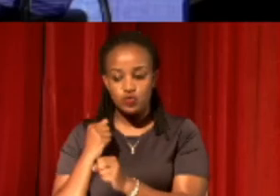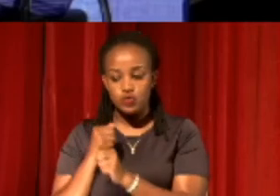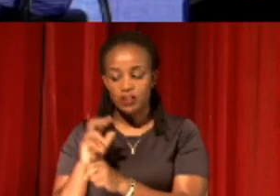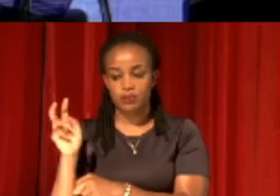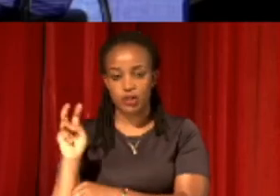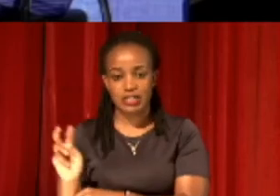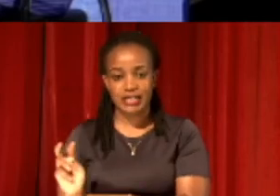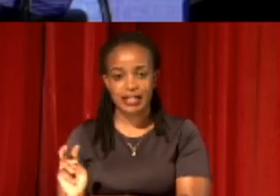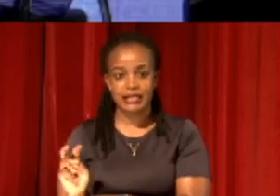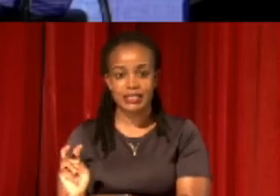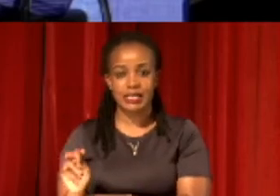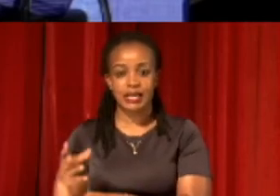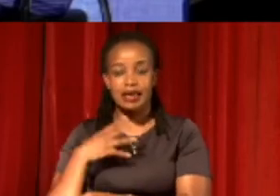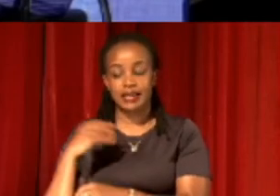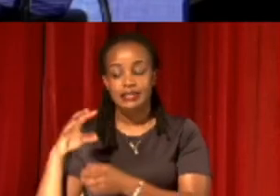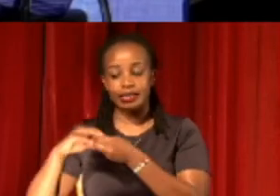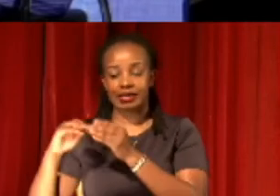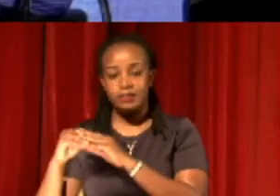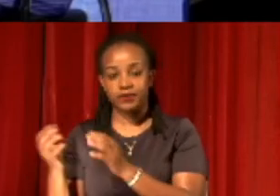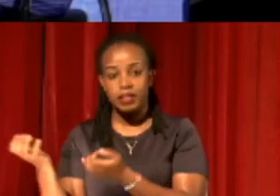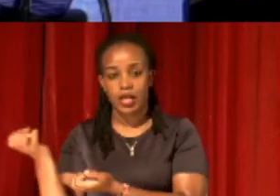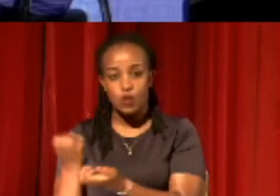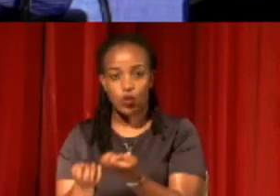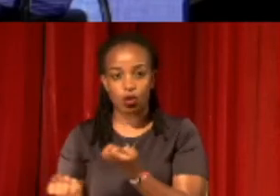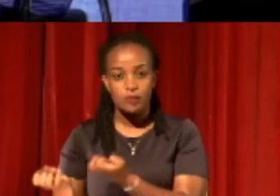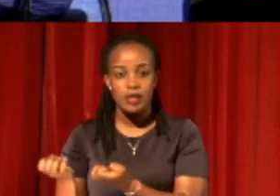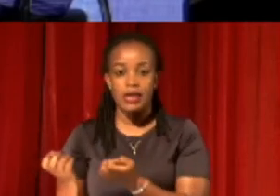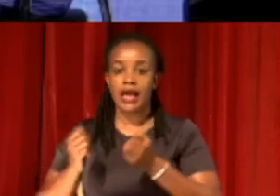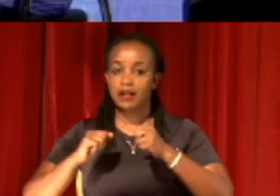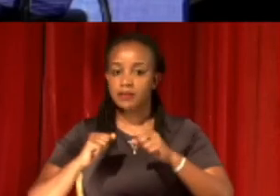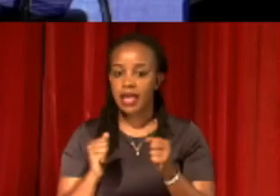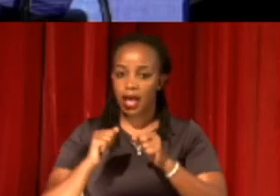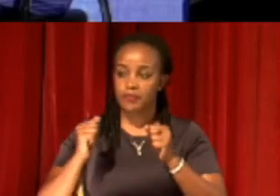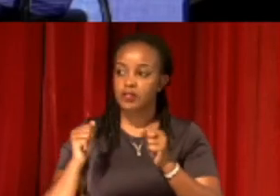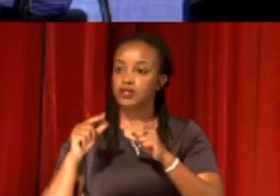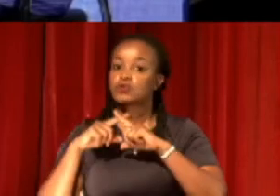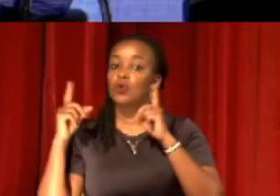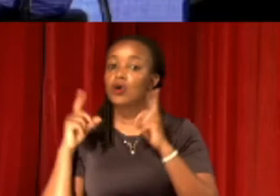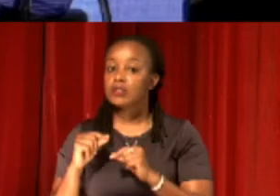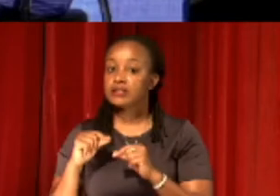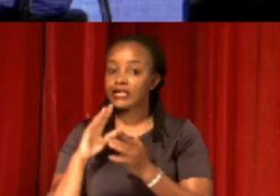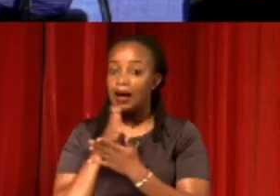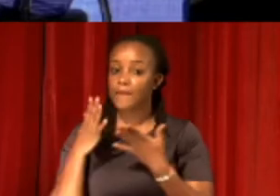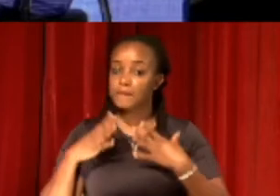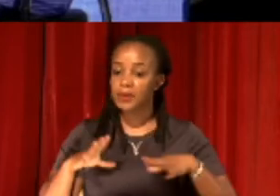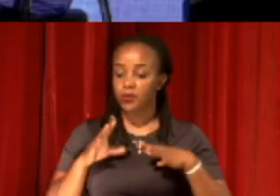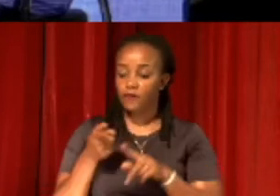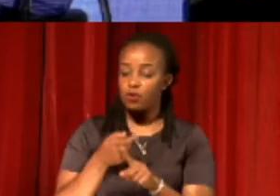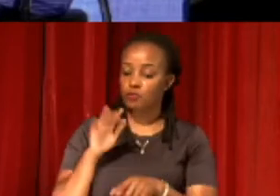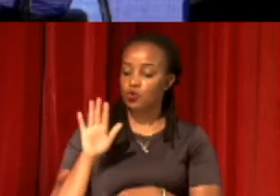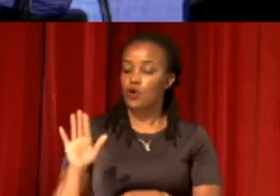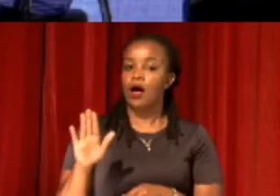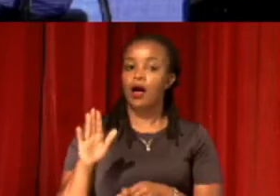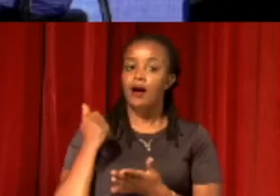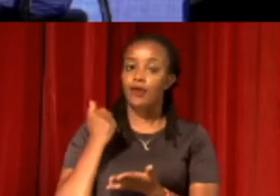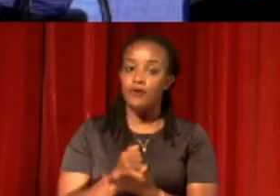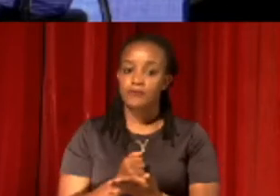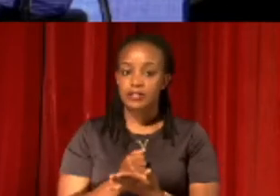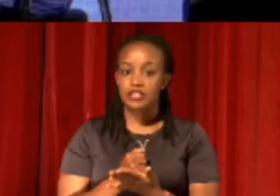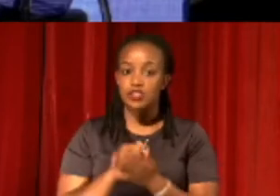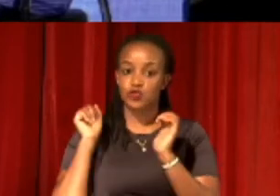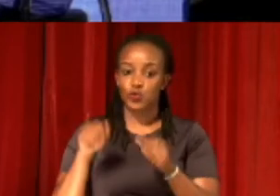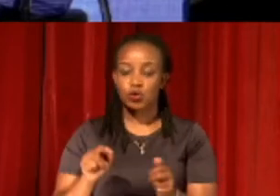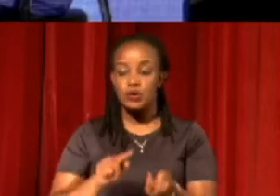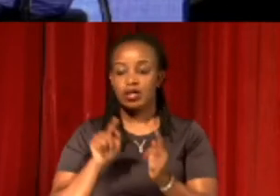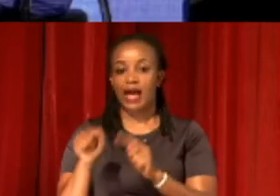monetizing mm-hmm. The creative economy. And so, you know, I'd be happy to host someone from your office or even yourself and come and actually